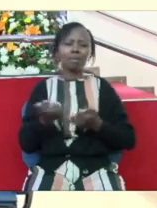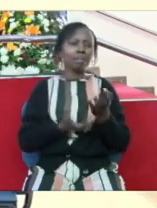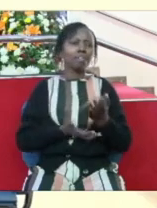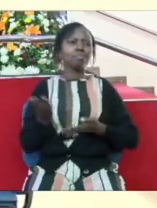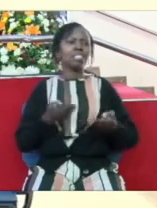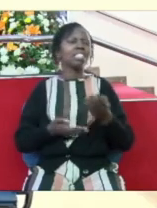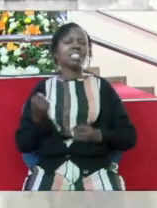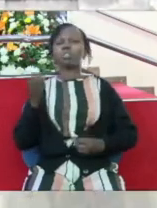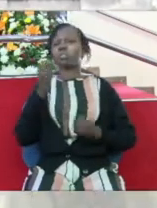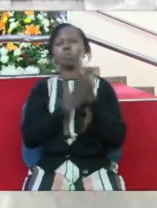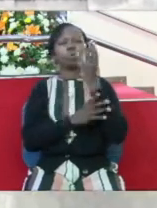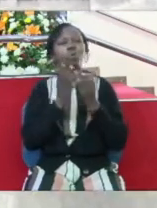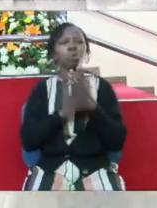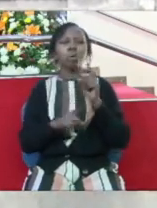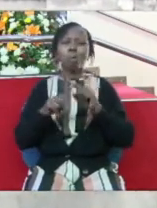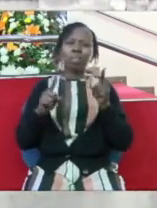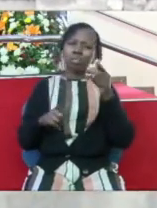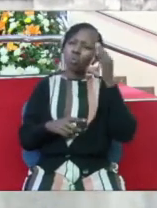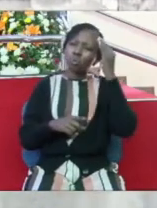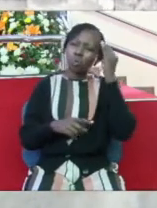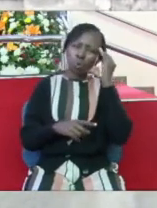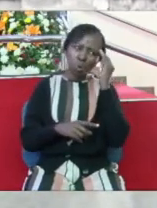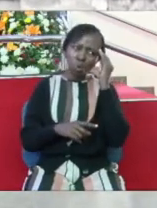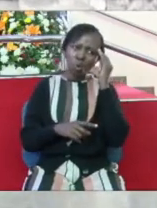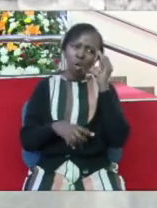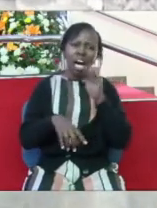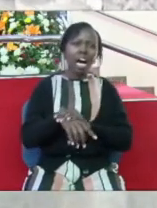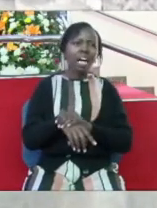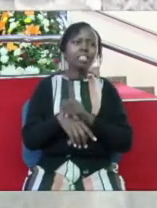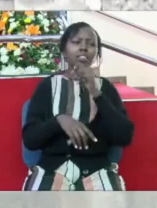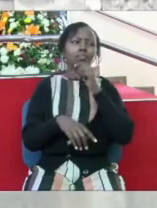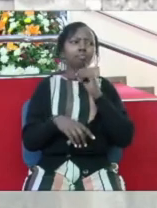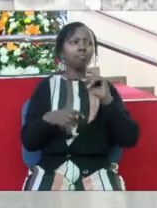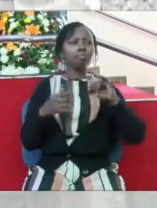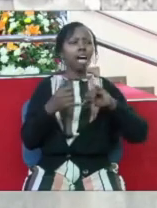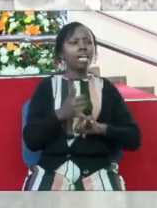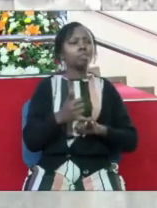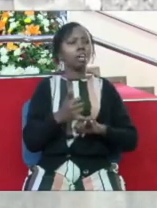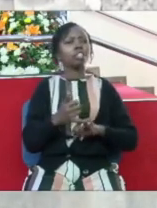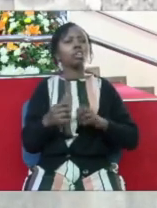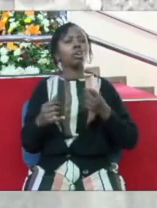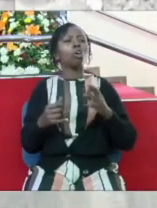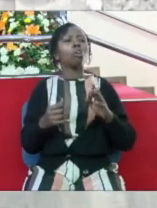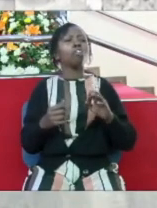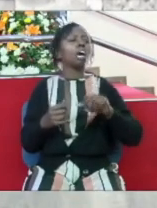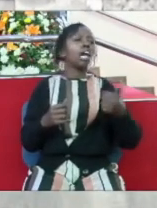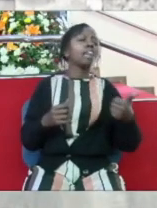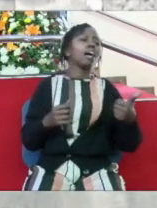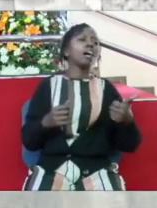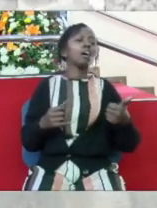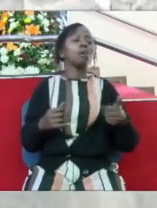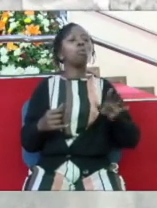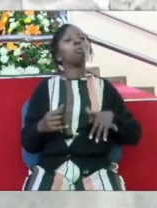Biashara yangu inaendelea. Yet you know it is somebody's husband. Unajua ni mume wa mtu. Who stocked your business?